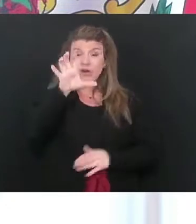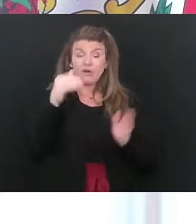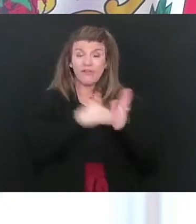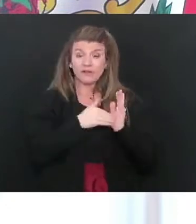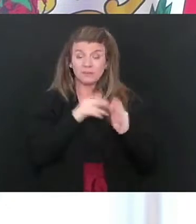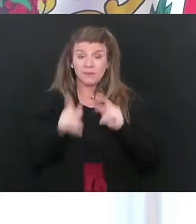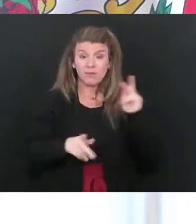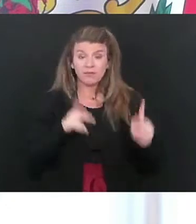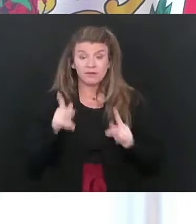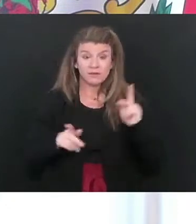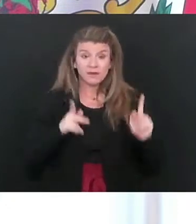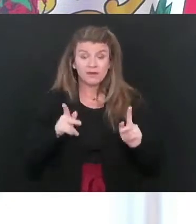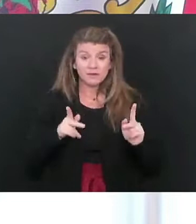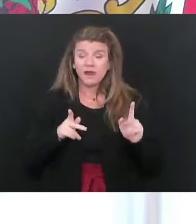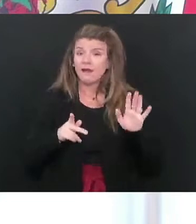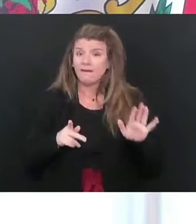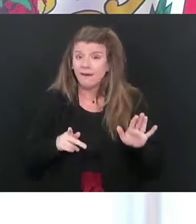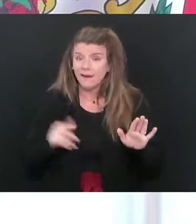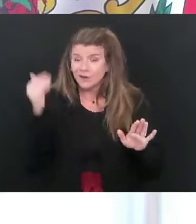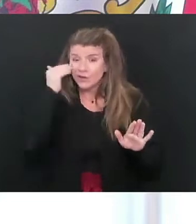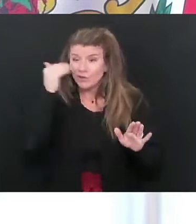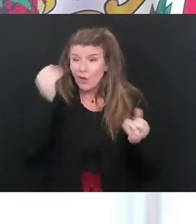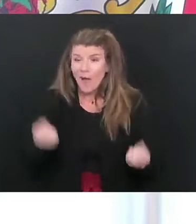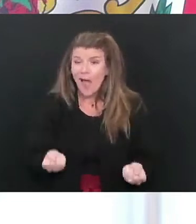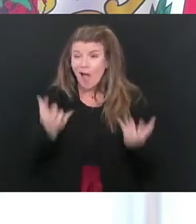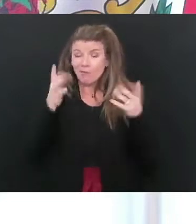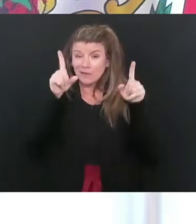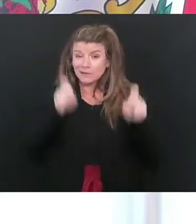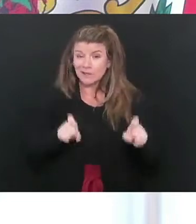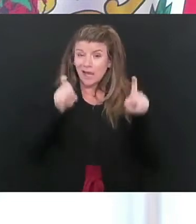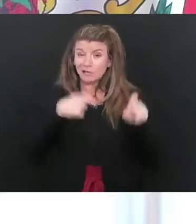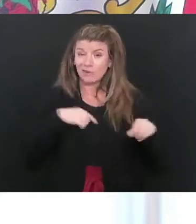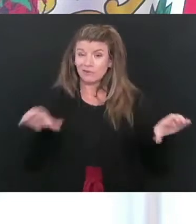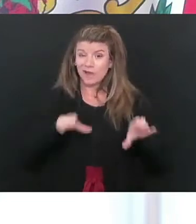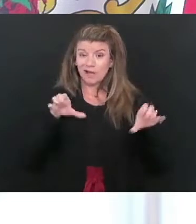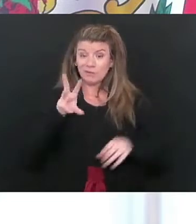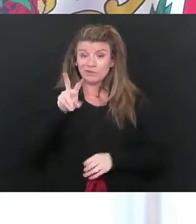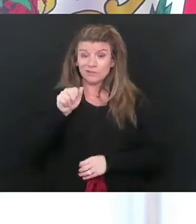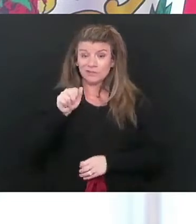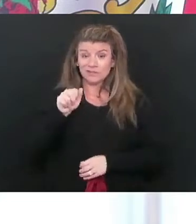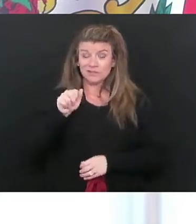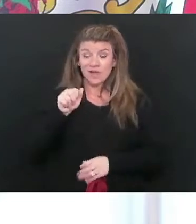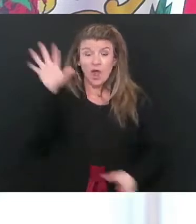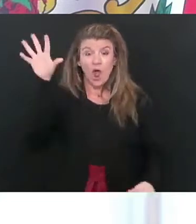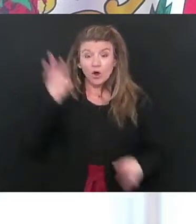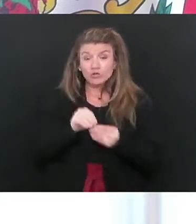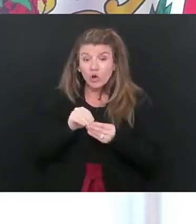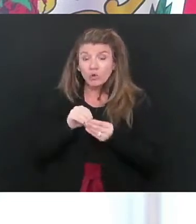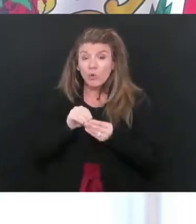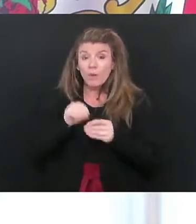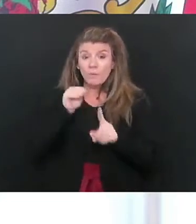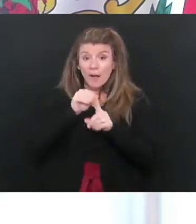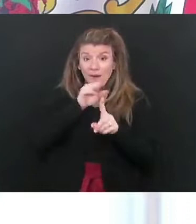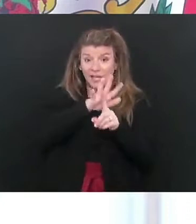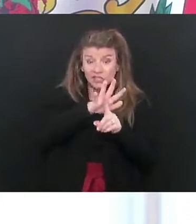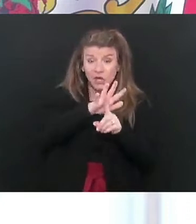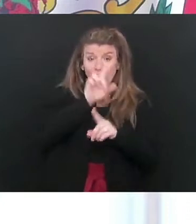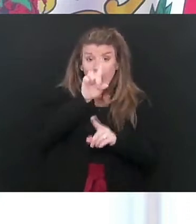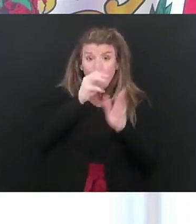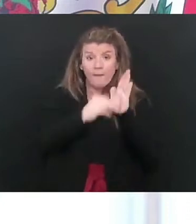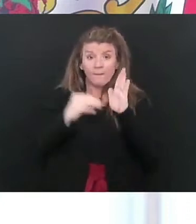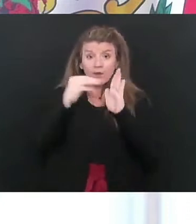people. Do you know how many tests we've done in West Virginia? We have a total population of